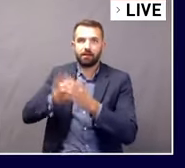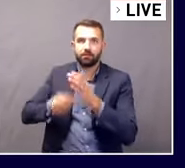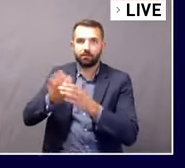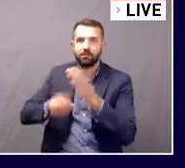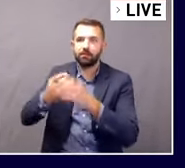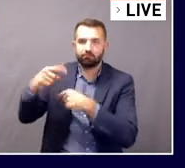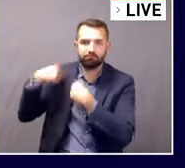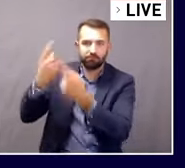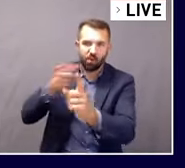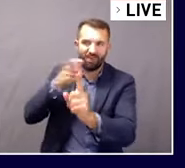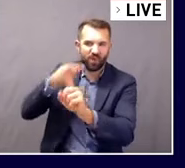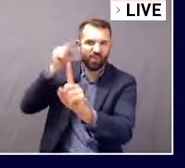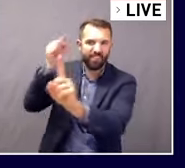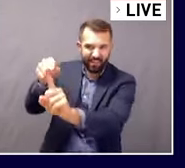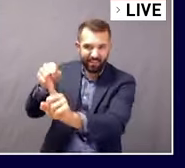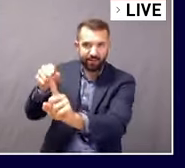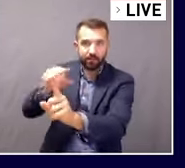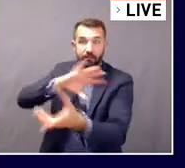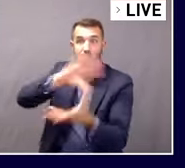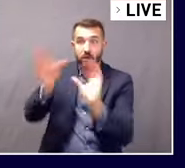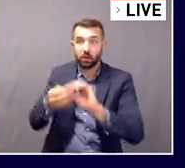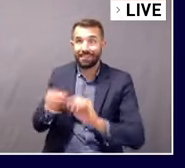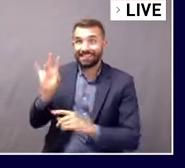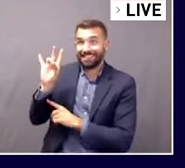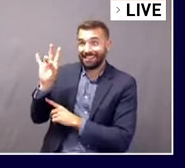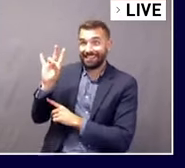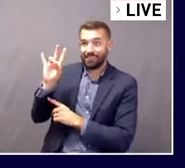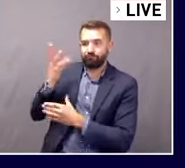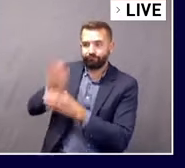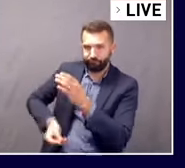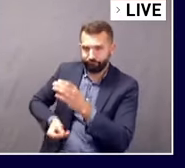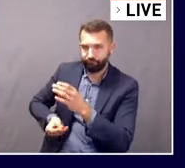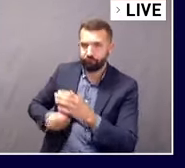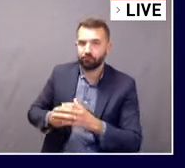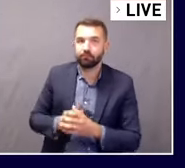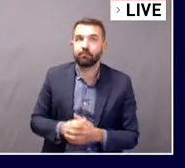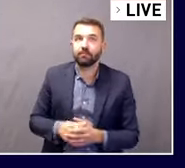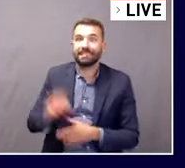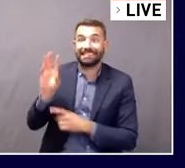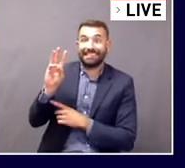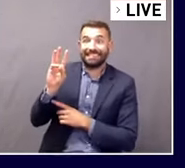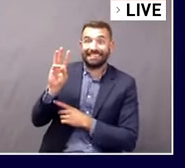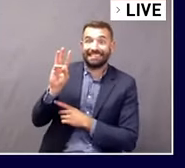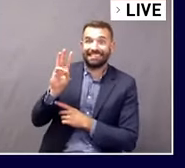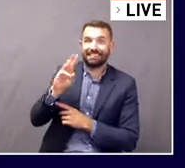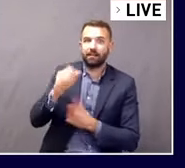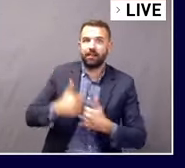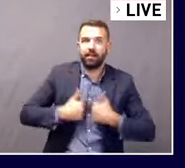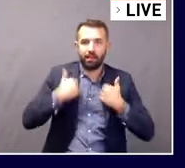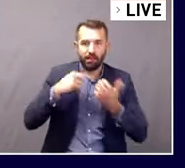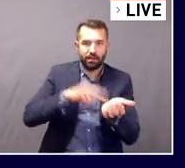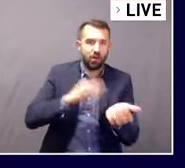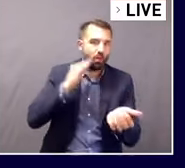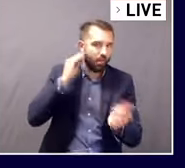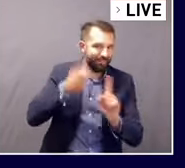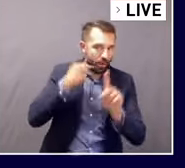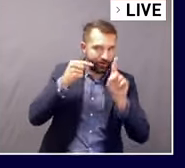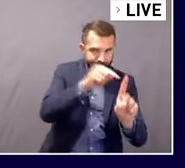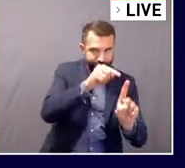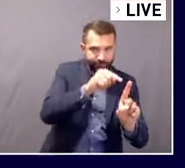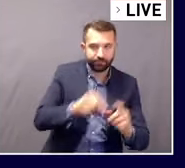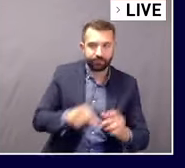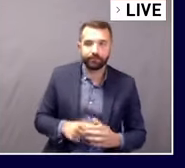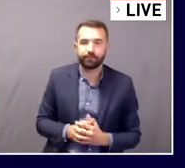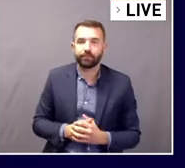that have passed away related to the Millinocket wedding outbreak is that none of those 7 individuals attended the wedding